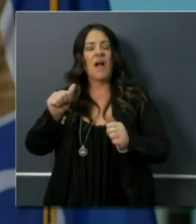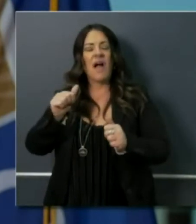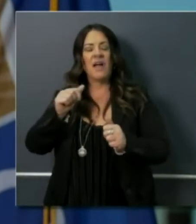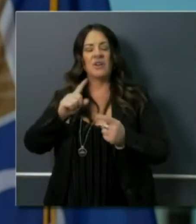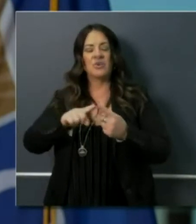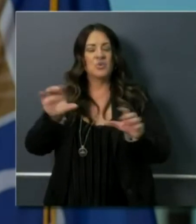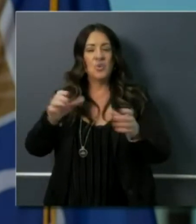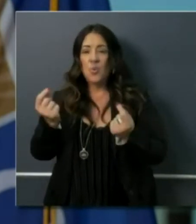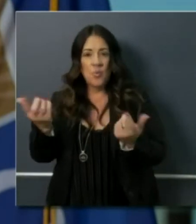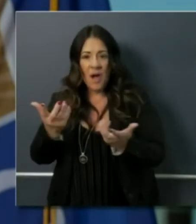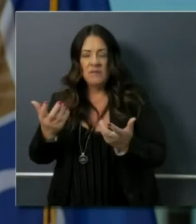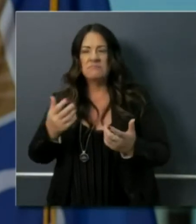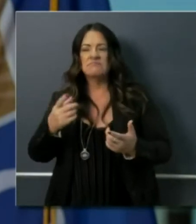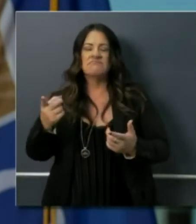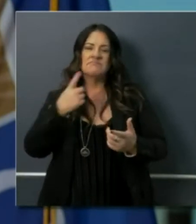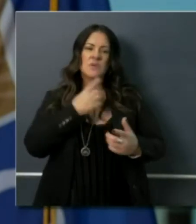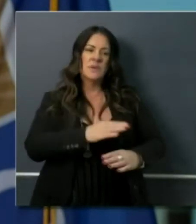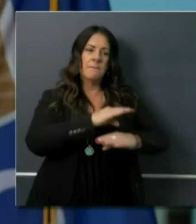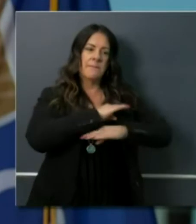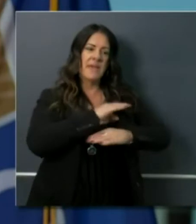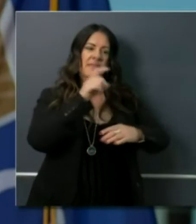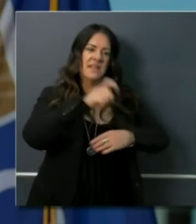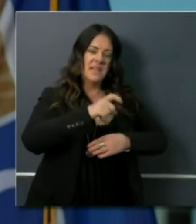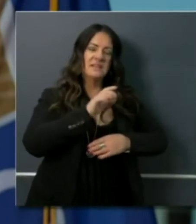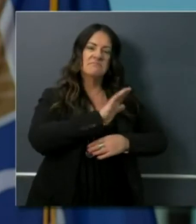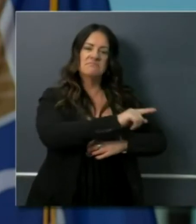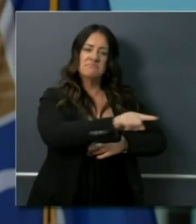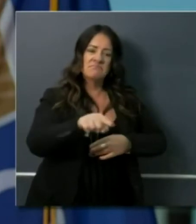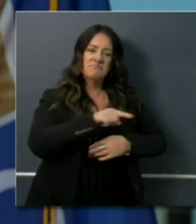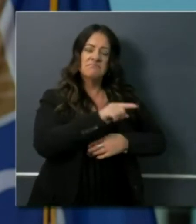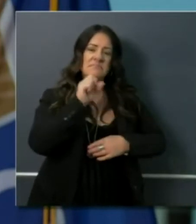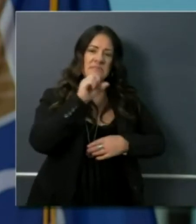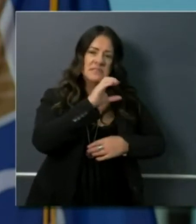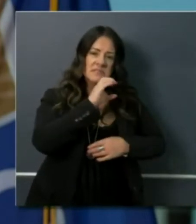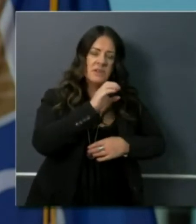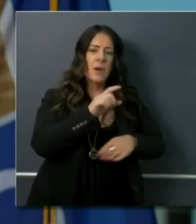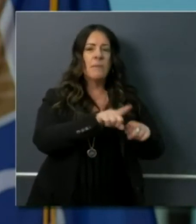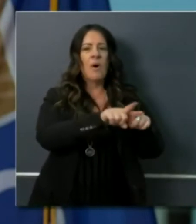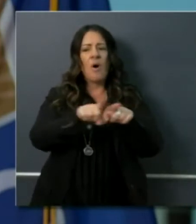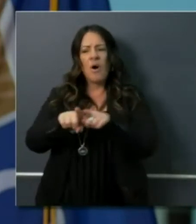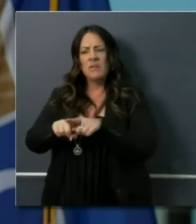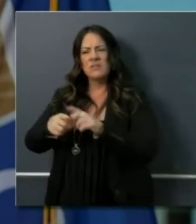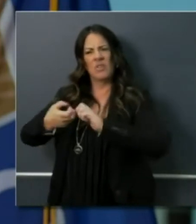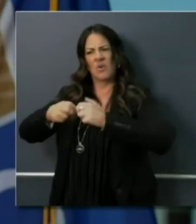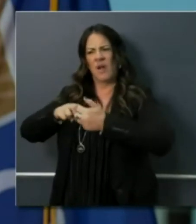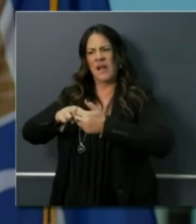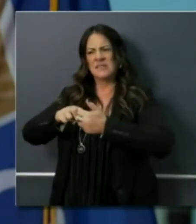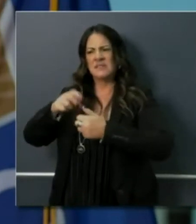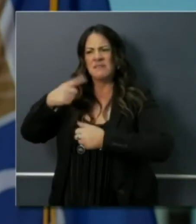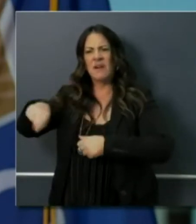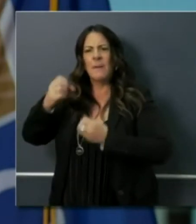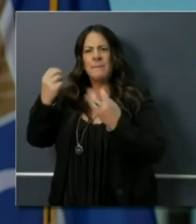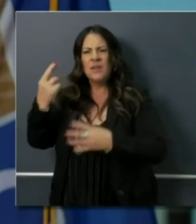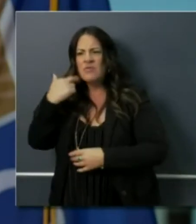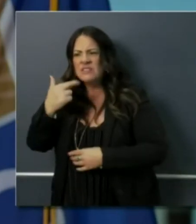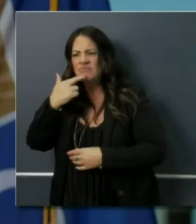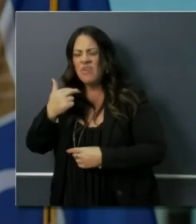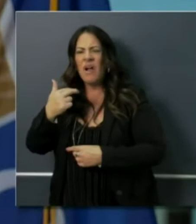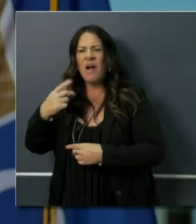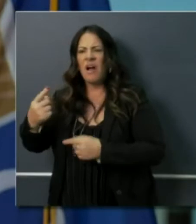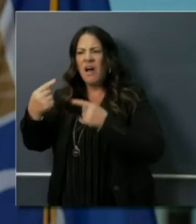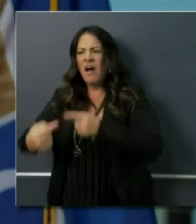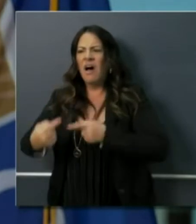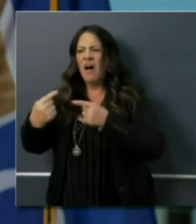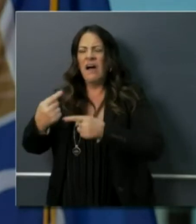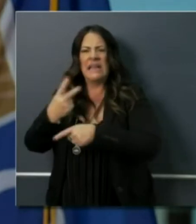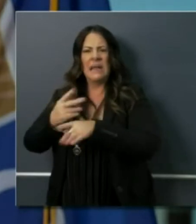meet the needs of seniors, but also address the crisis with our restaurants that are struggling, so many that have closed, and the